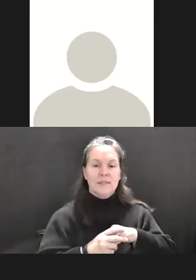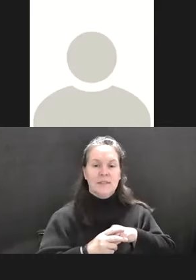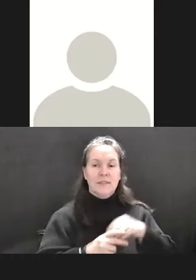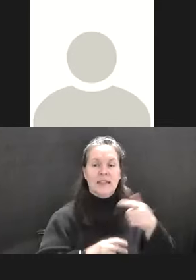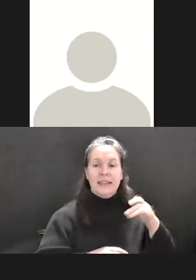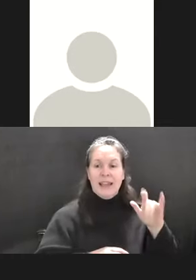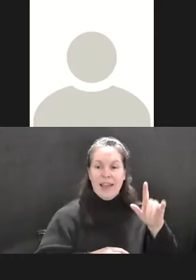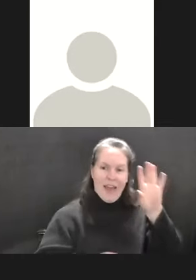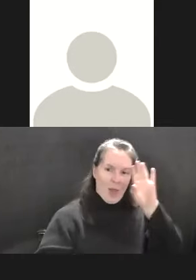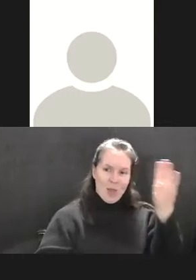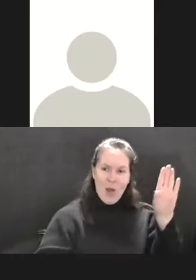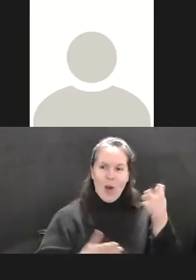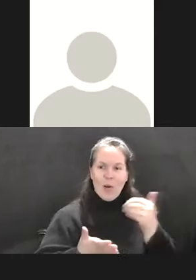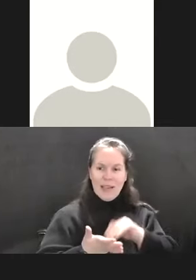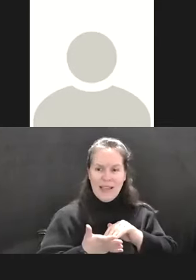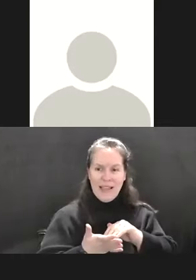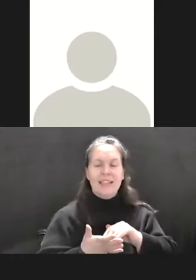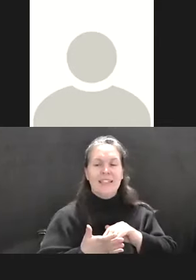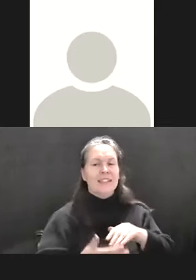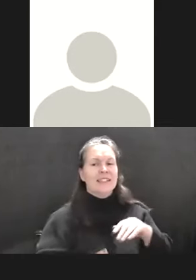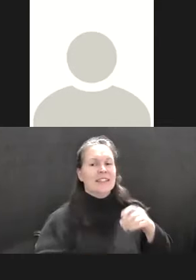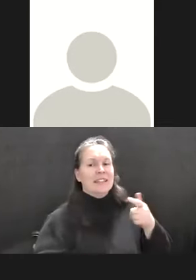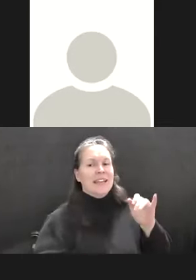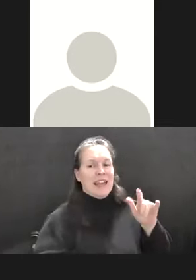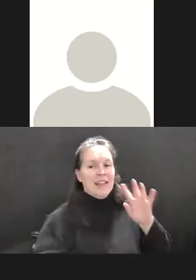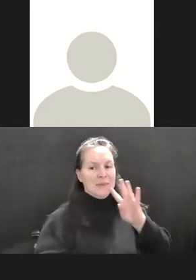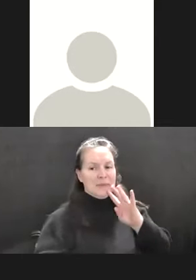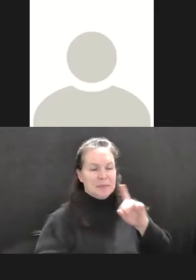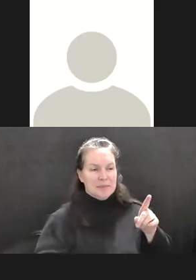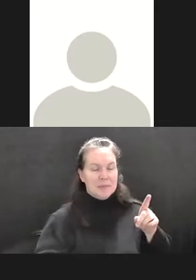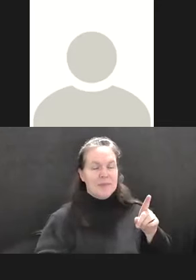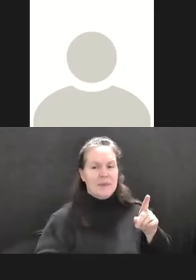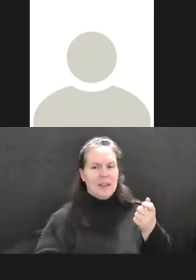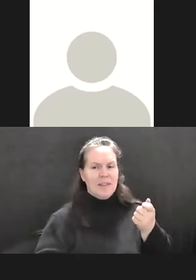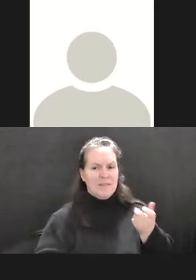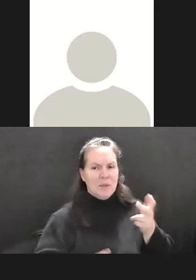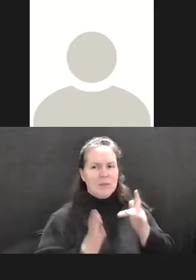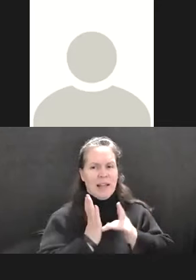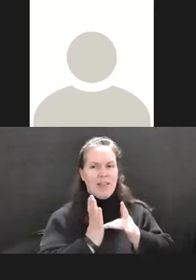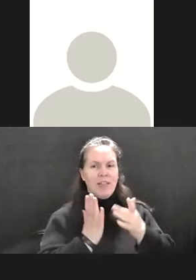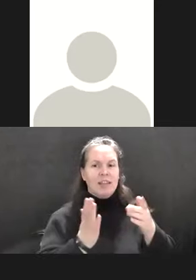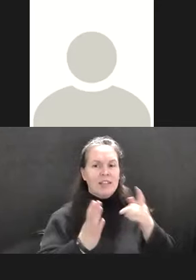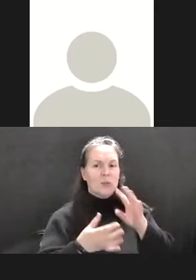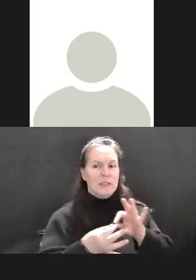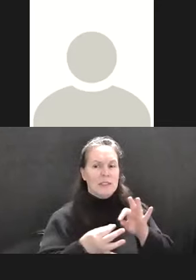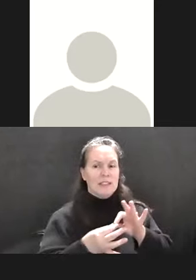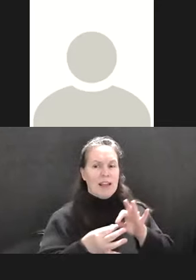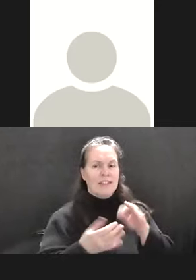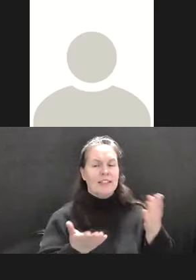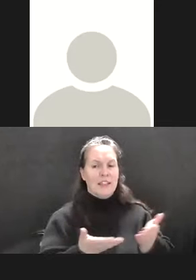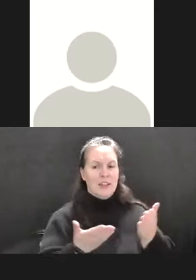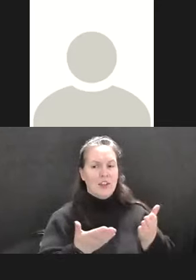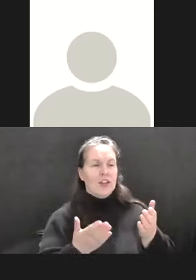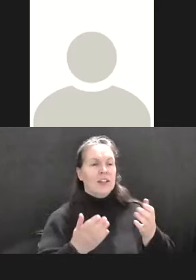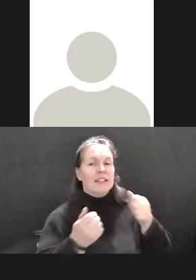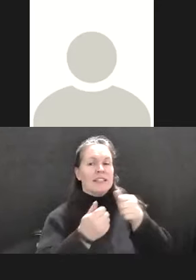Yes, hi again, Gail McGaffick. Just a couple technical things to consider here. Under subsection one,